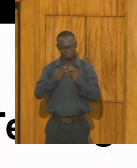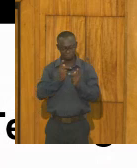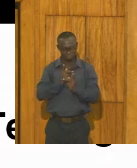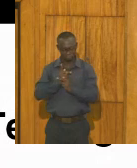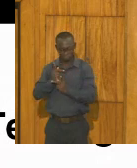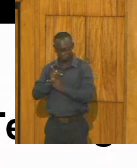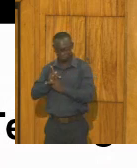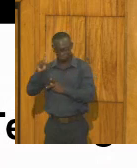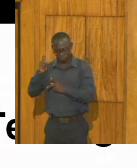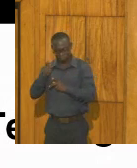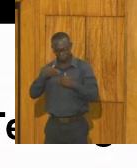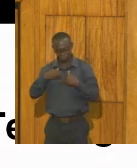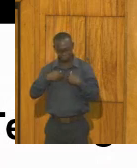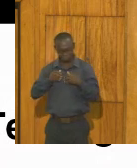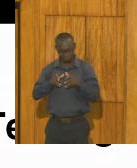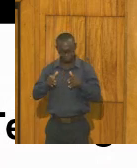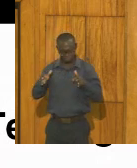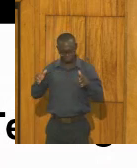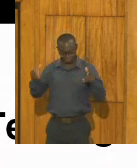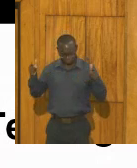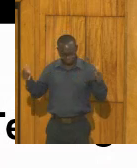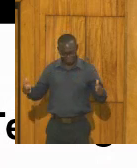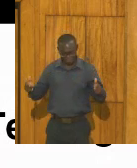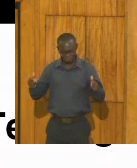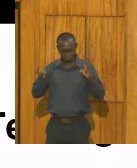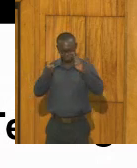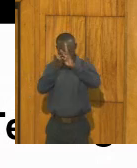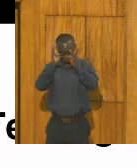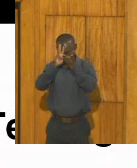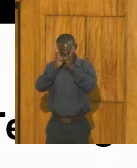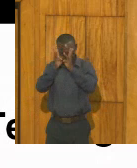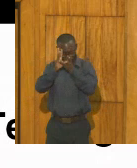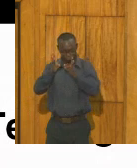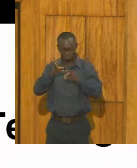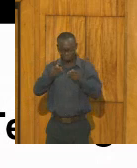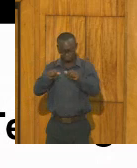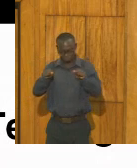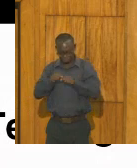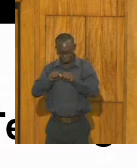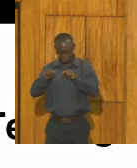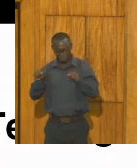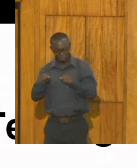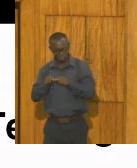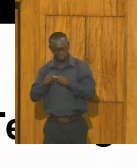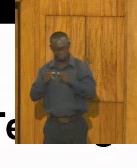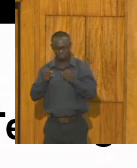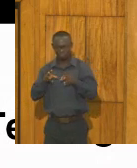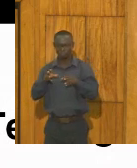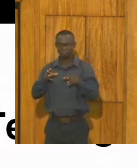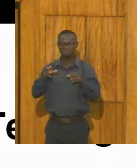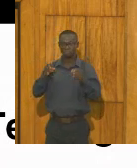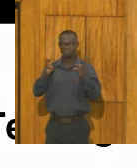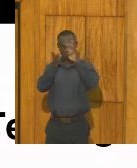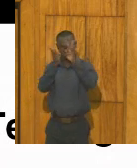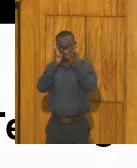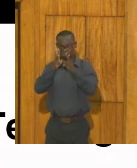has a wide range of climate, and there are areas that normal temperature is actually